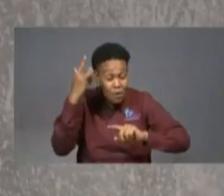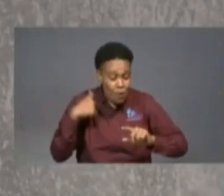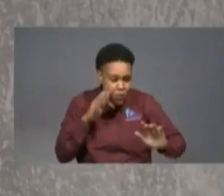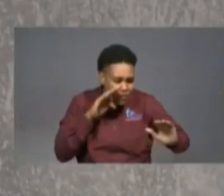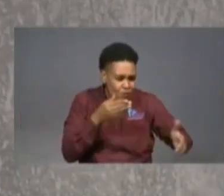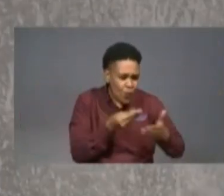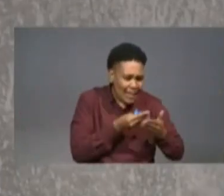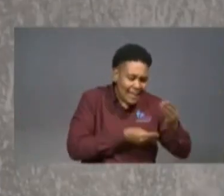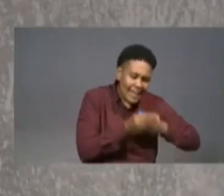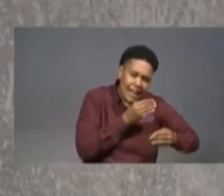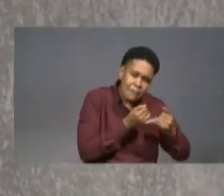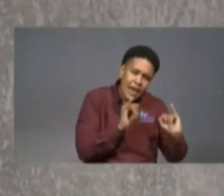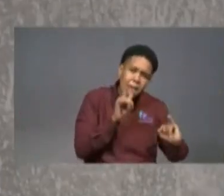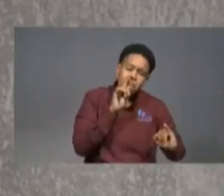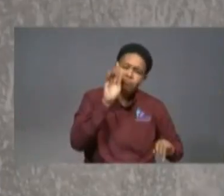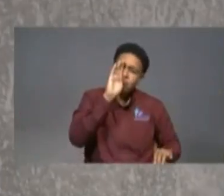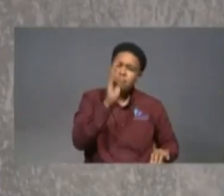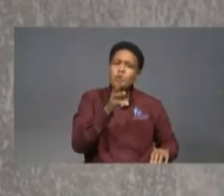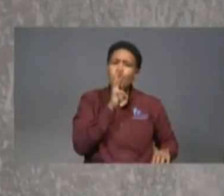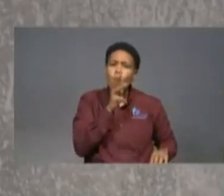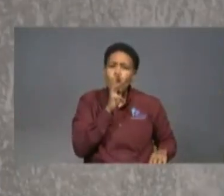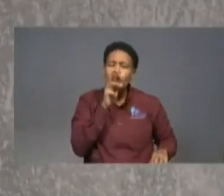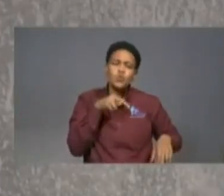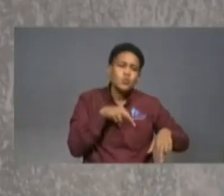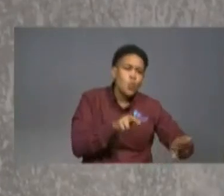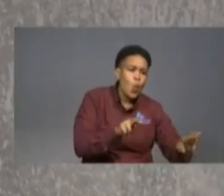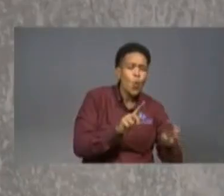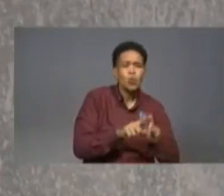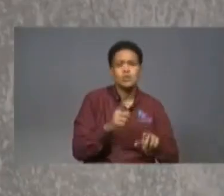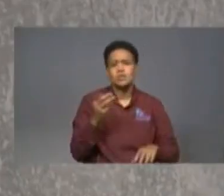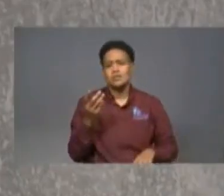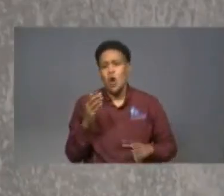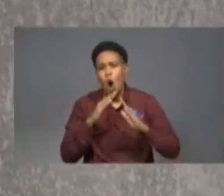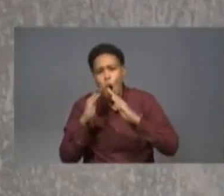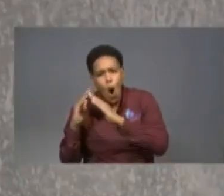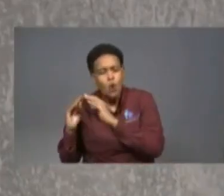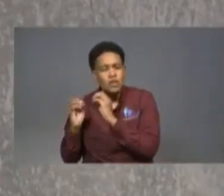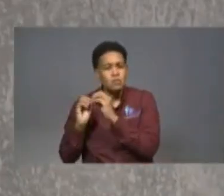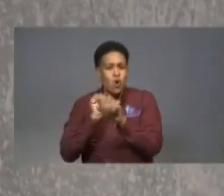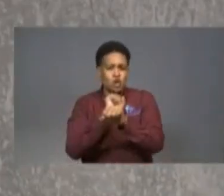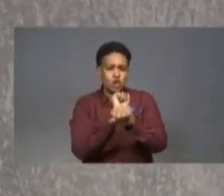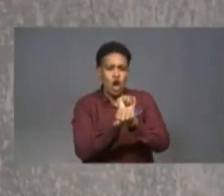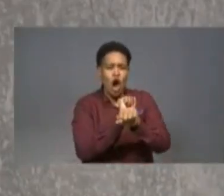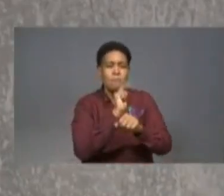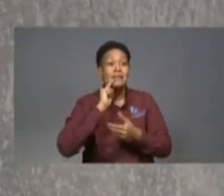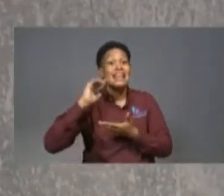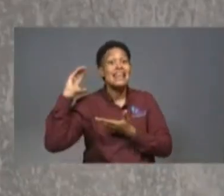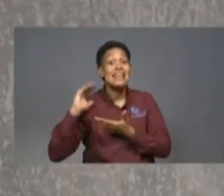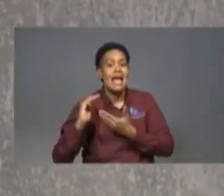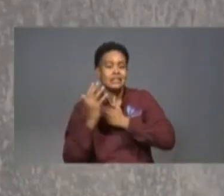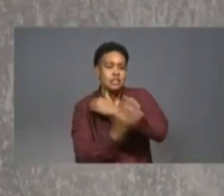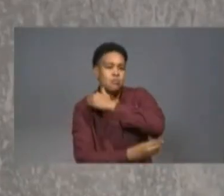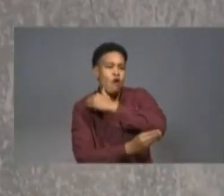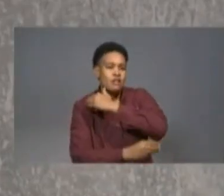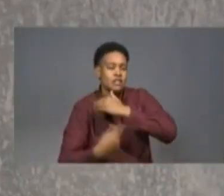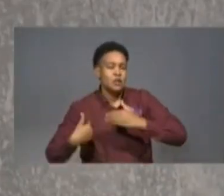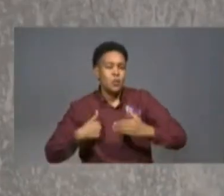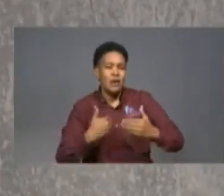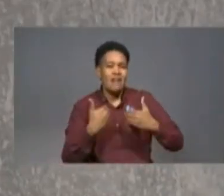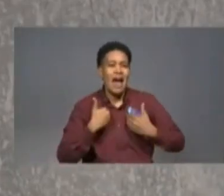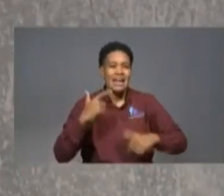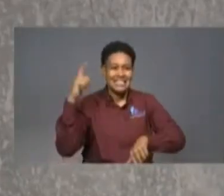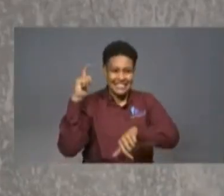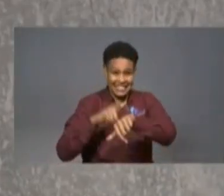economic independence, on delivering water, roads, houses, more jobs, less poverty, we've had